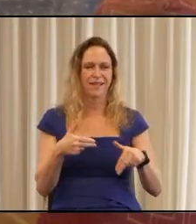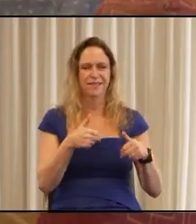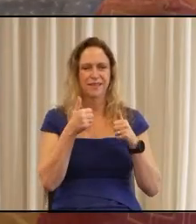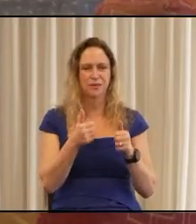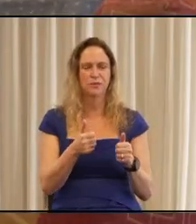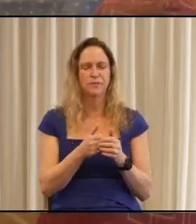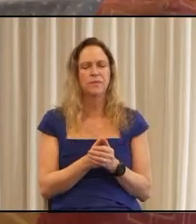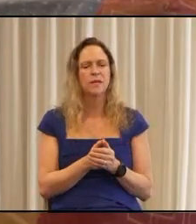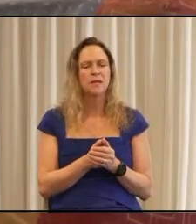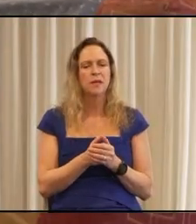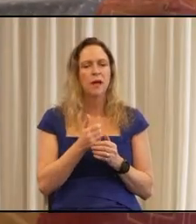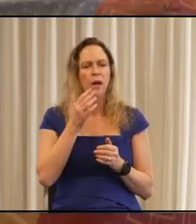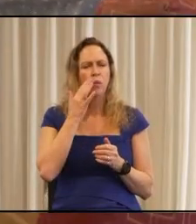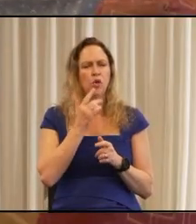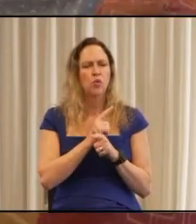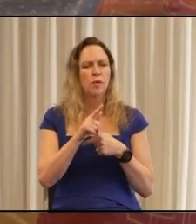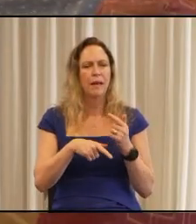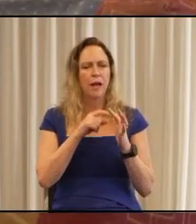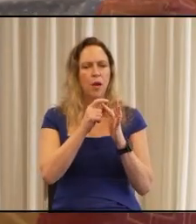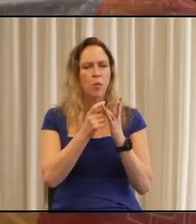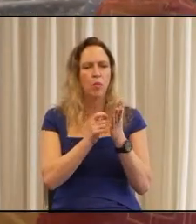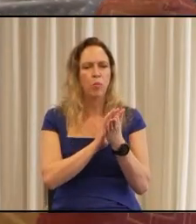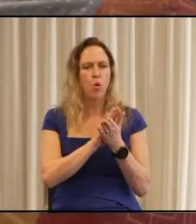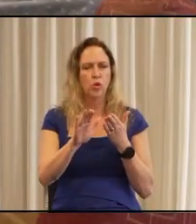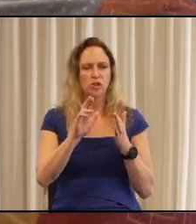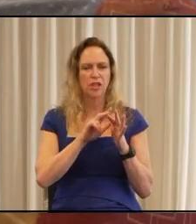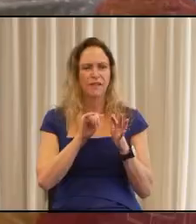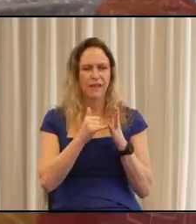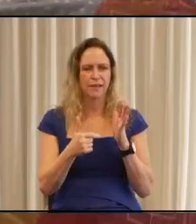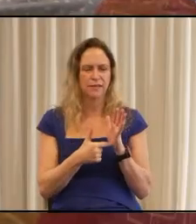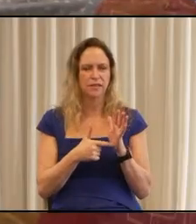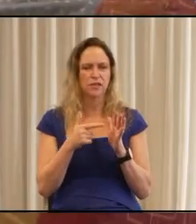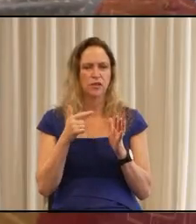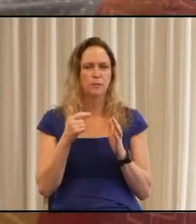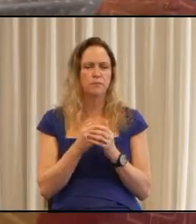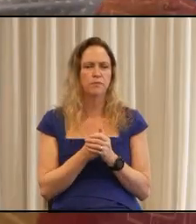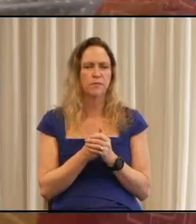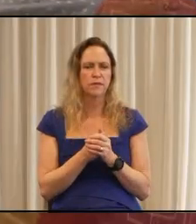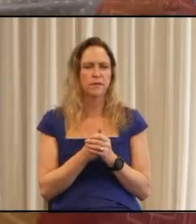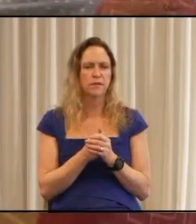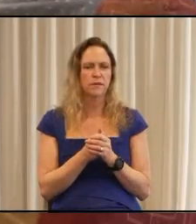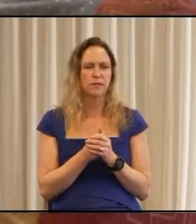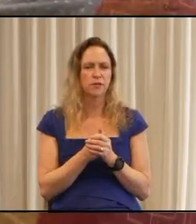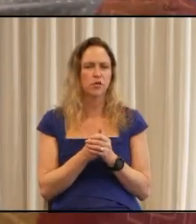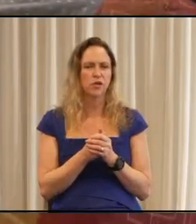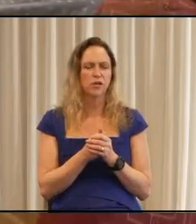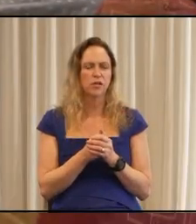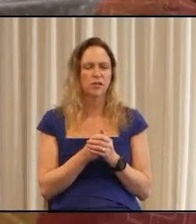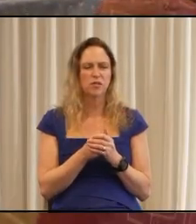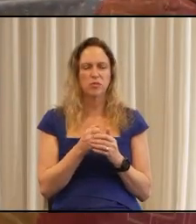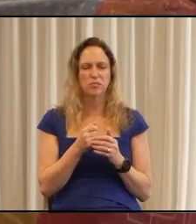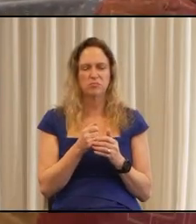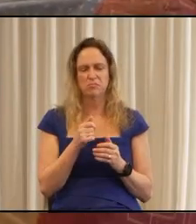when, say, Porch Fest was coming about. There's many. You would have looked at the that community and the event of Porch